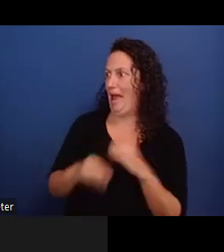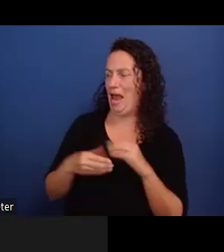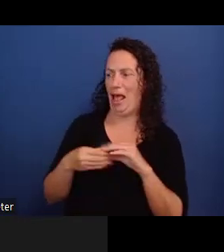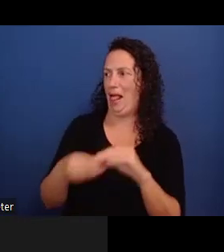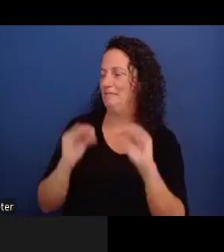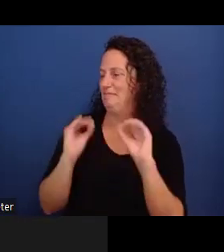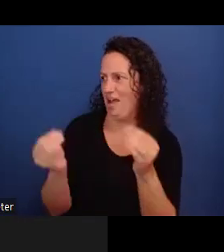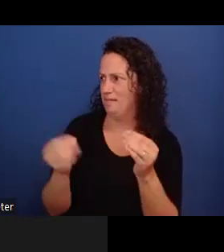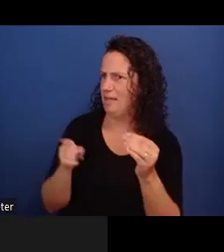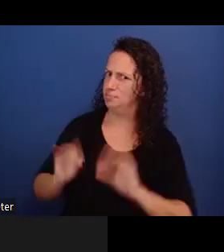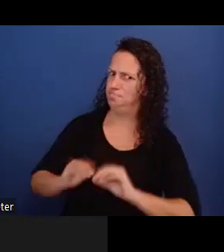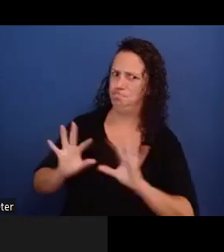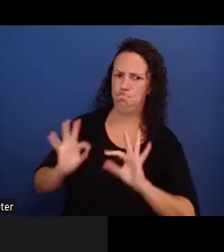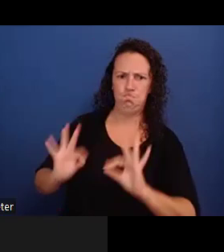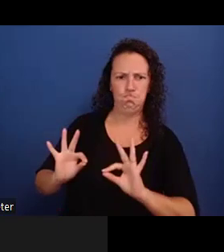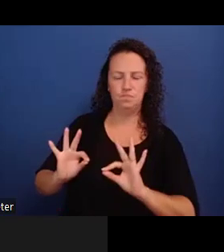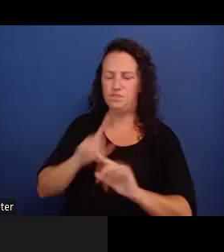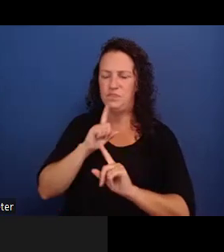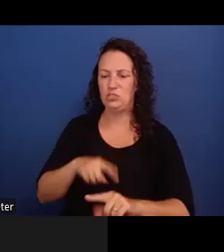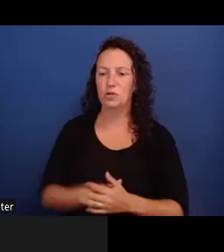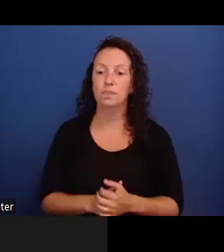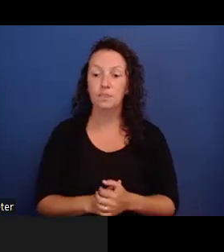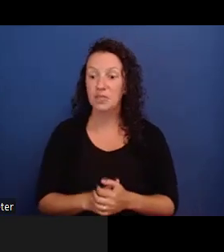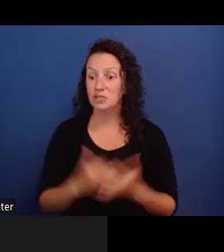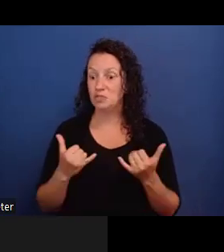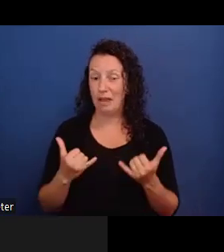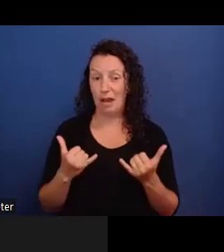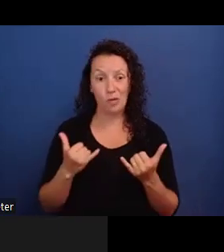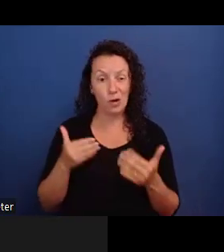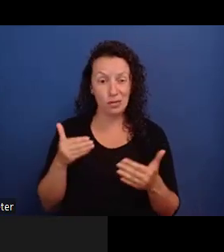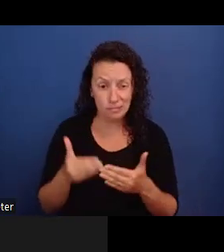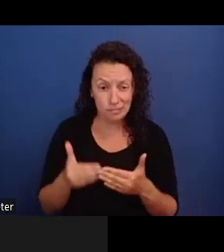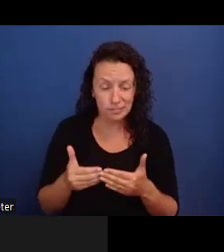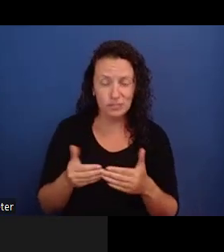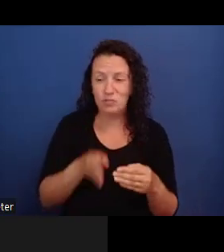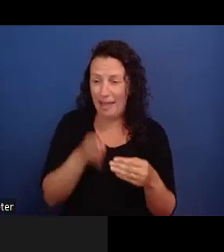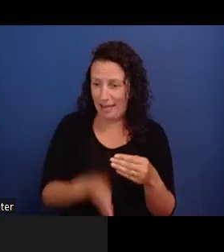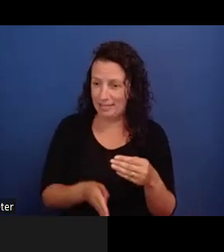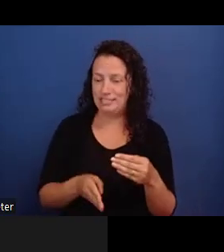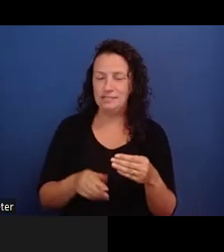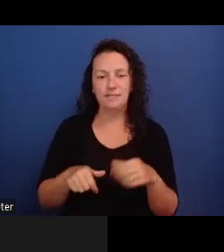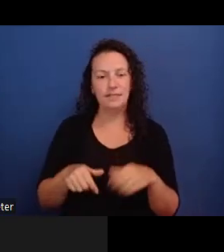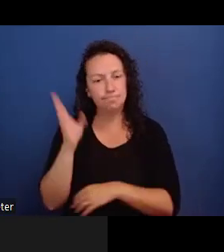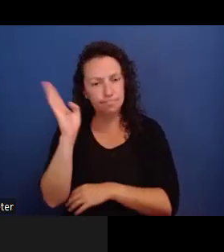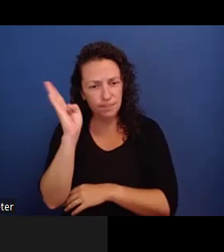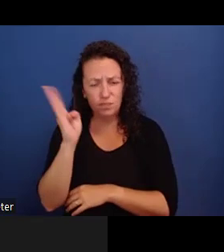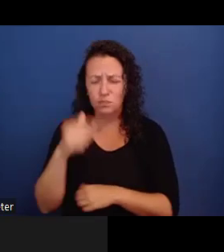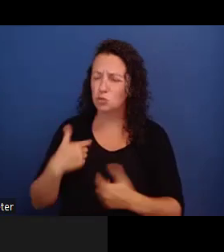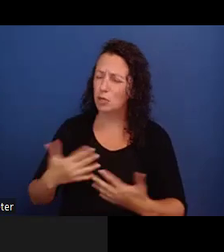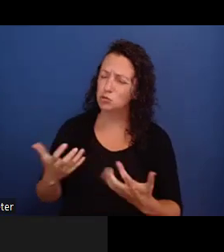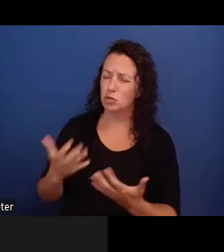we are coming to the end of this webinar, and I want to really thank Marianne